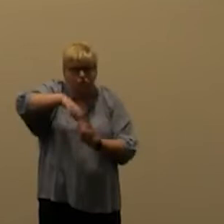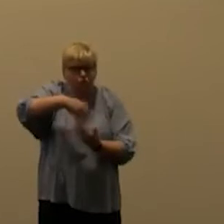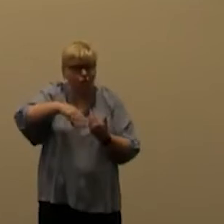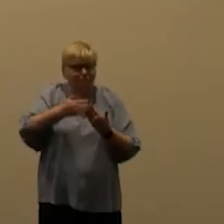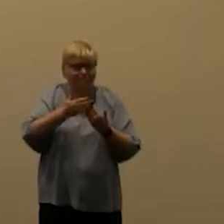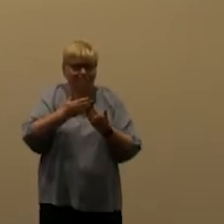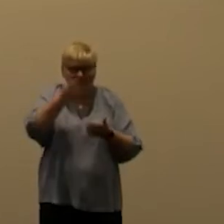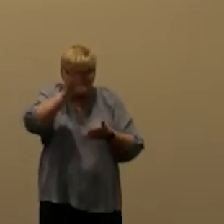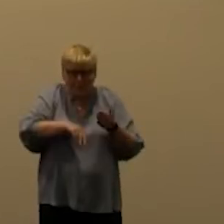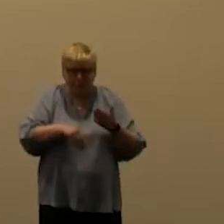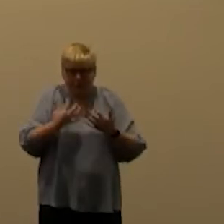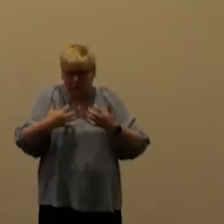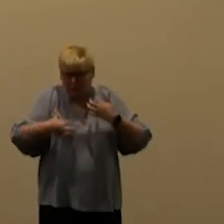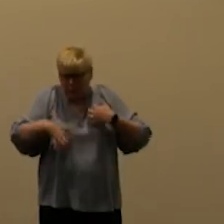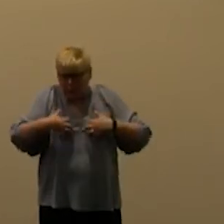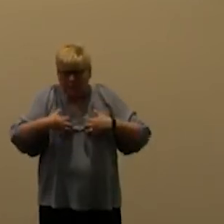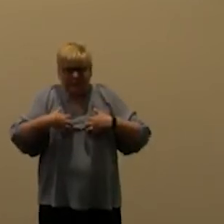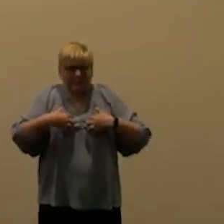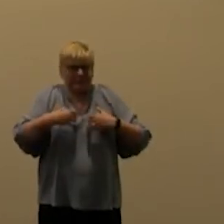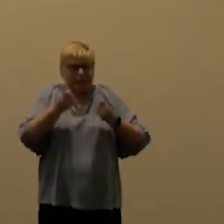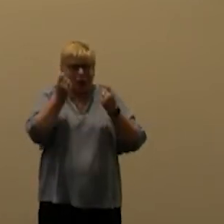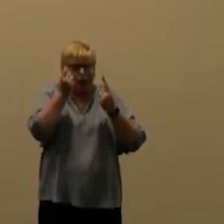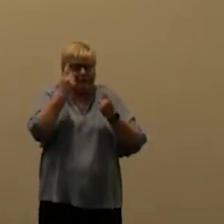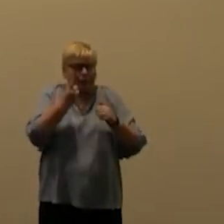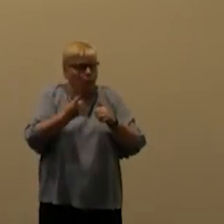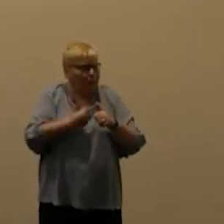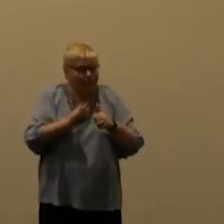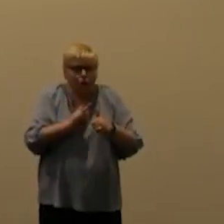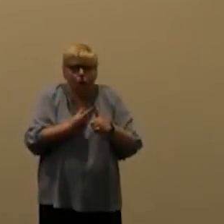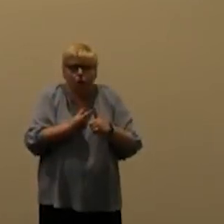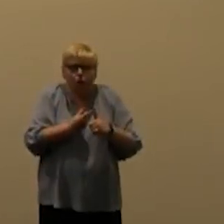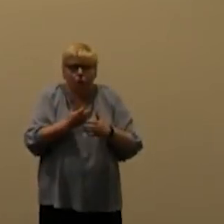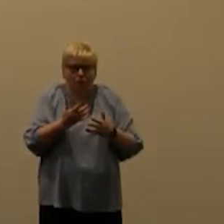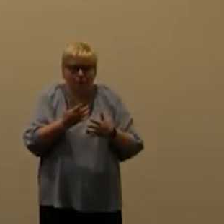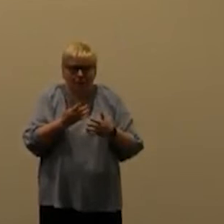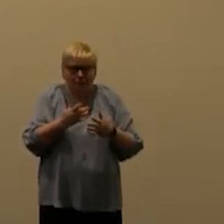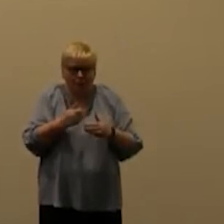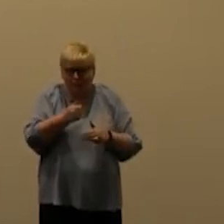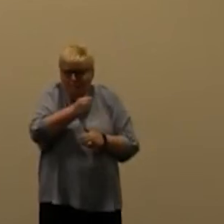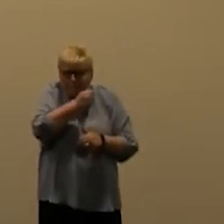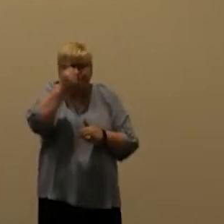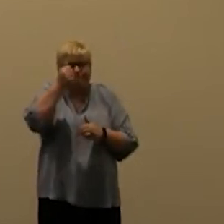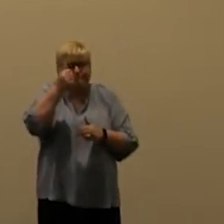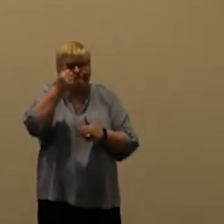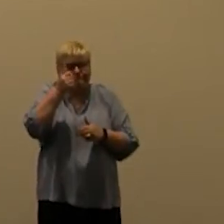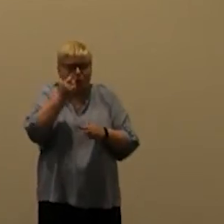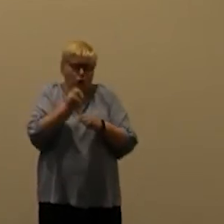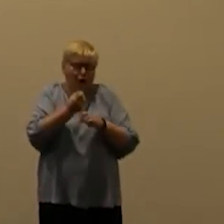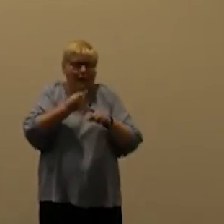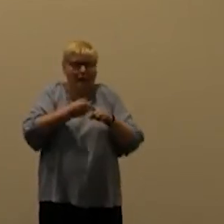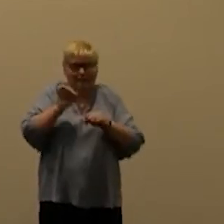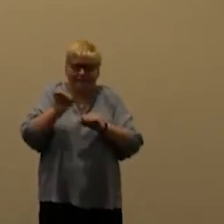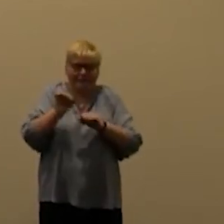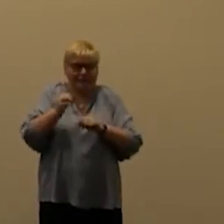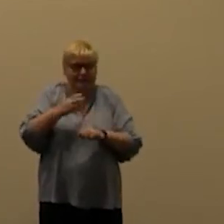the enthusiasm, with the understanding of automation, with that entrepreneurial spirit that Gen X